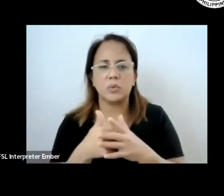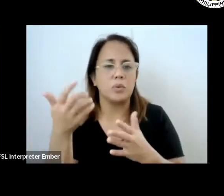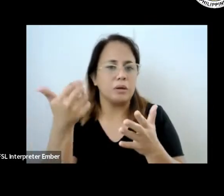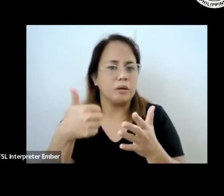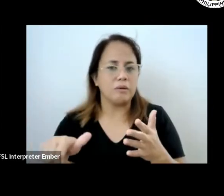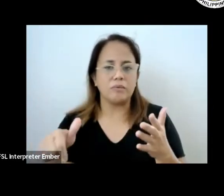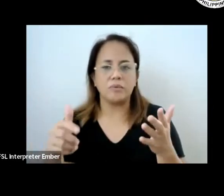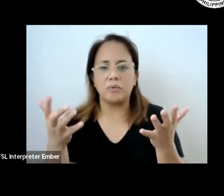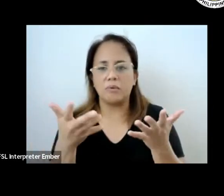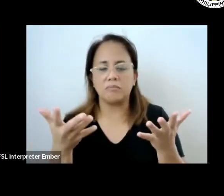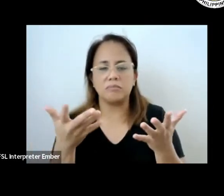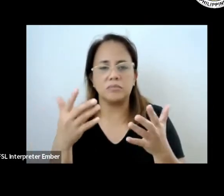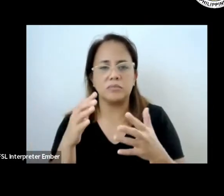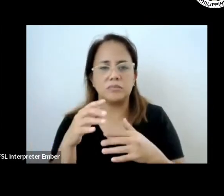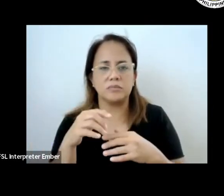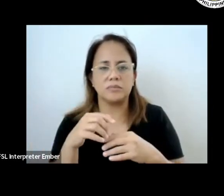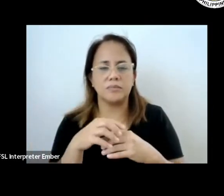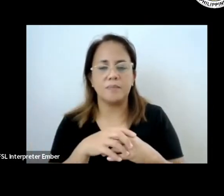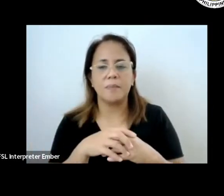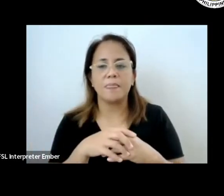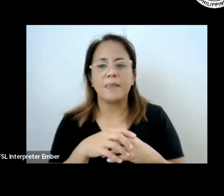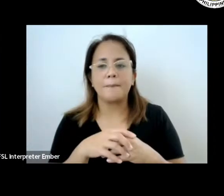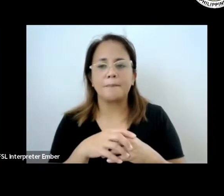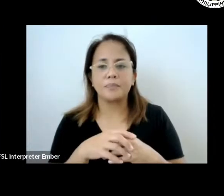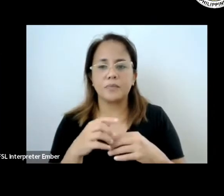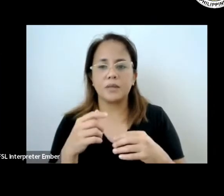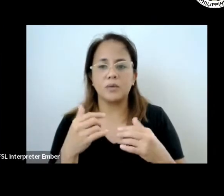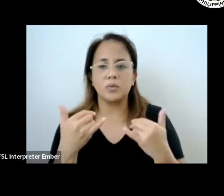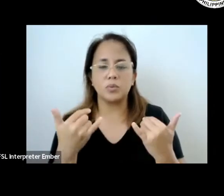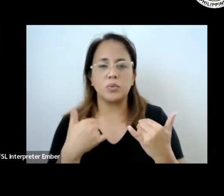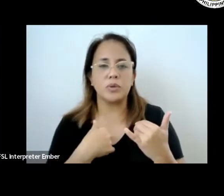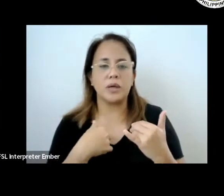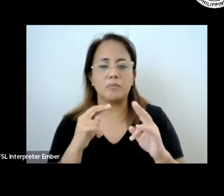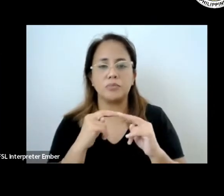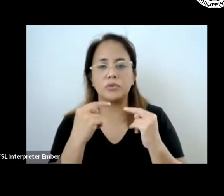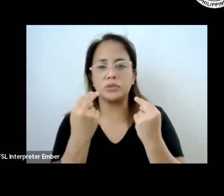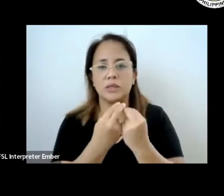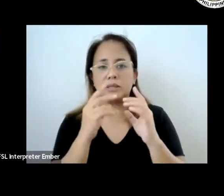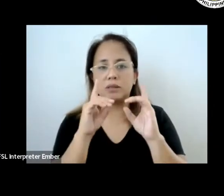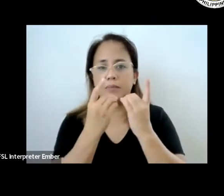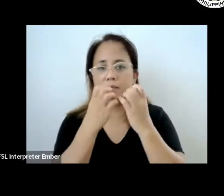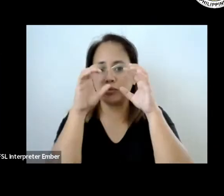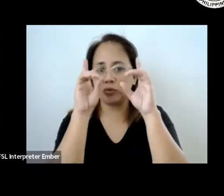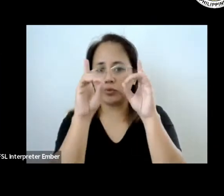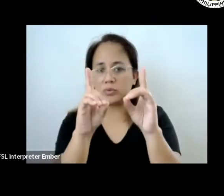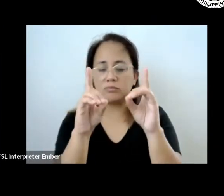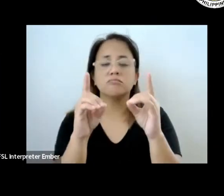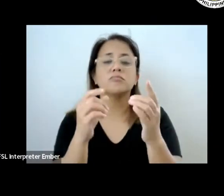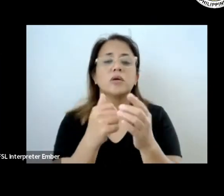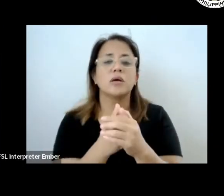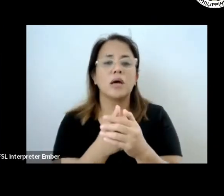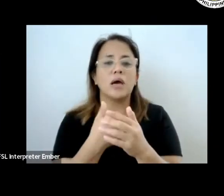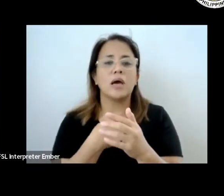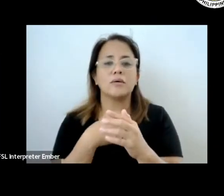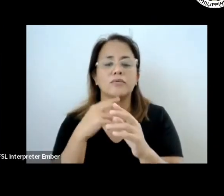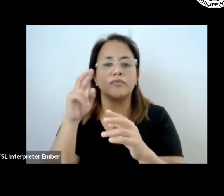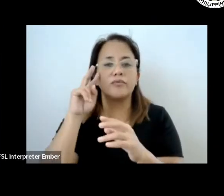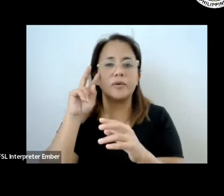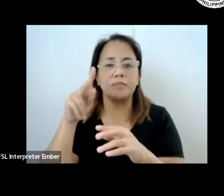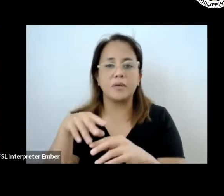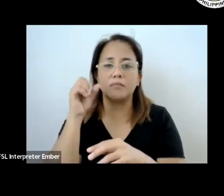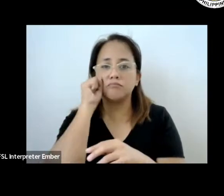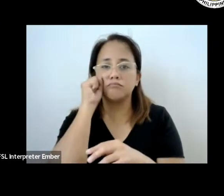country. With this, Your Honor, it is the position of DepEd and the position of Vice President and